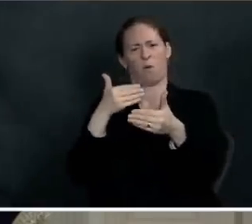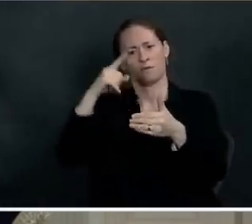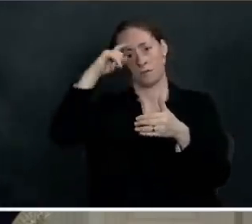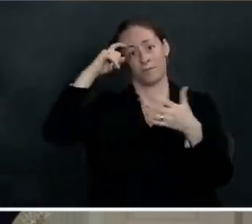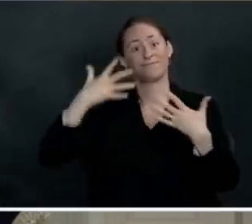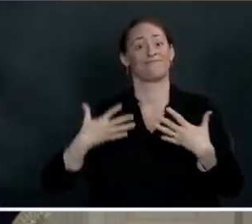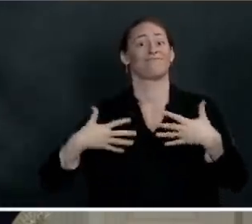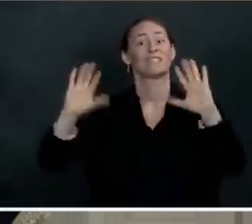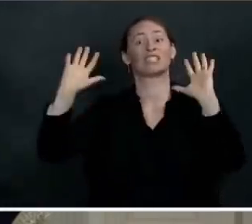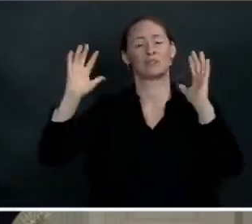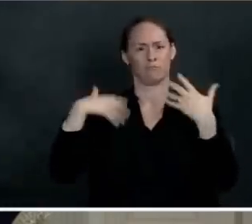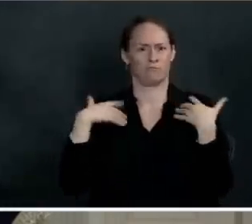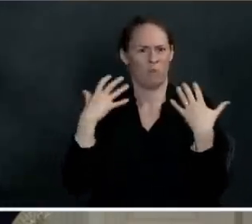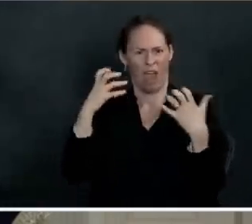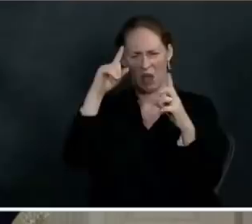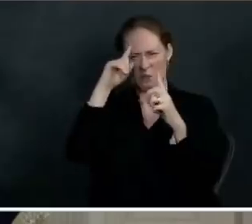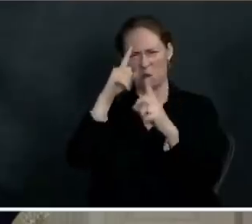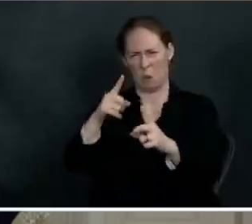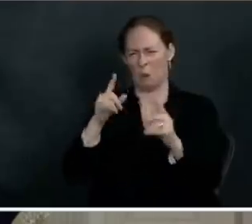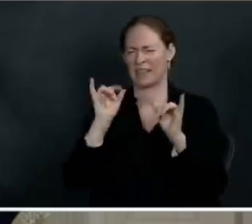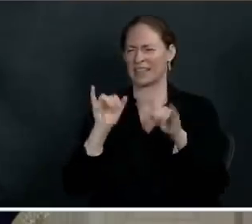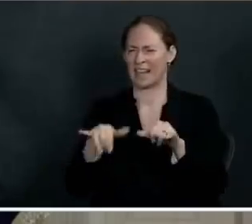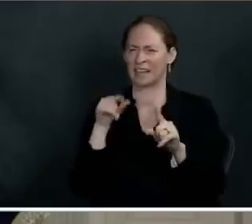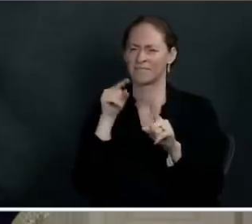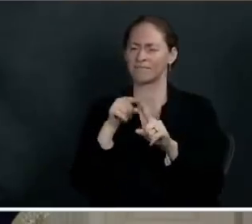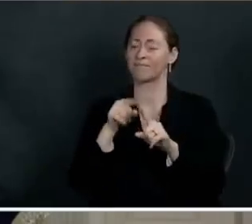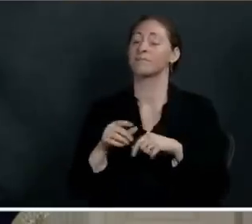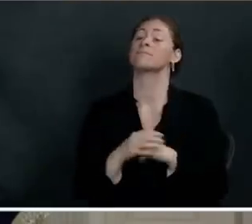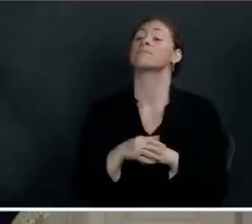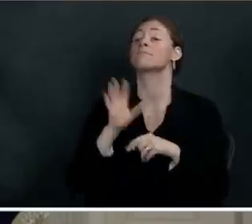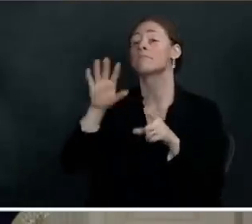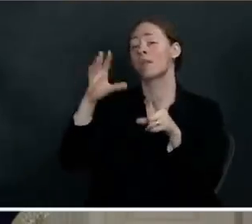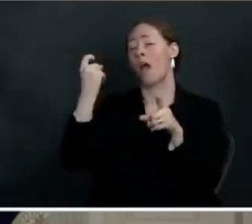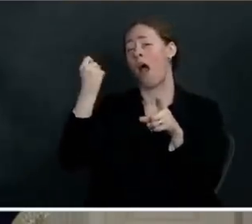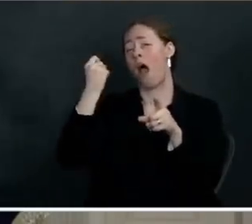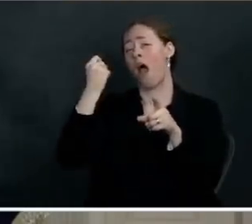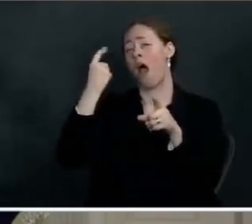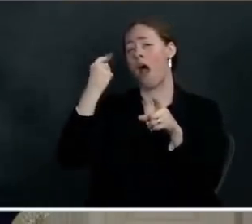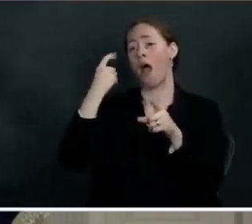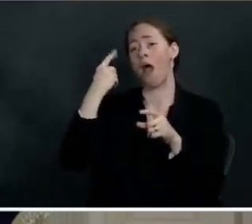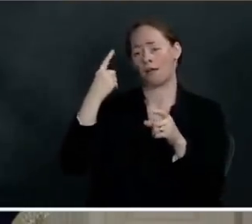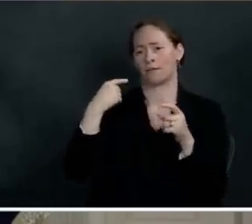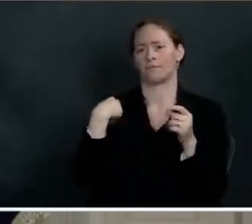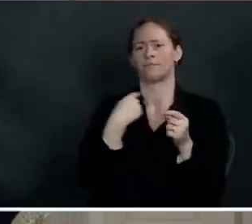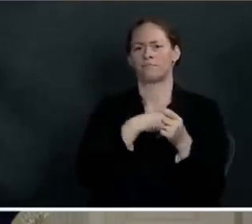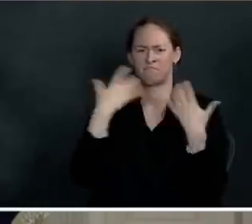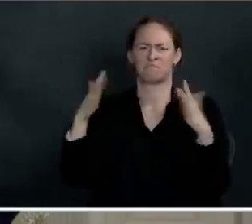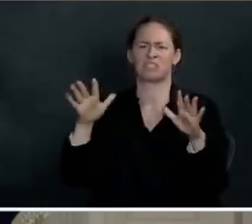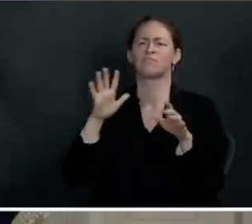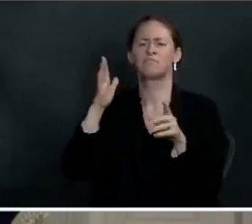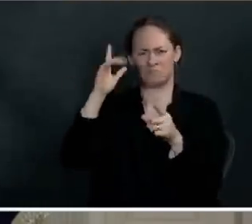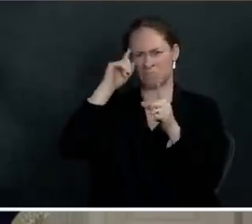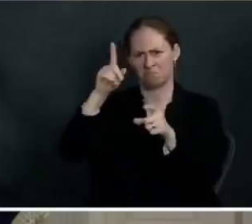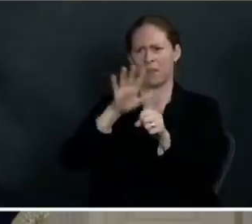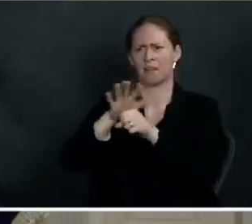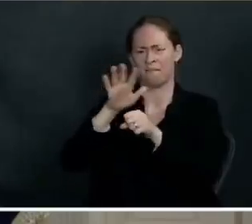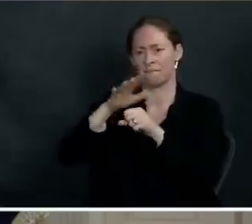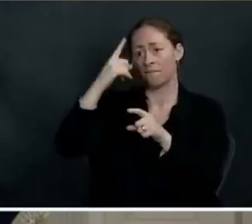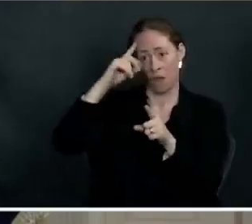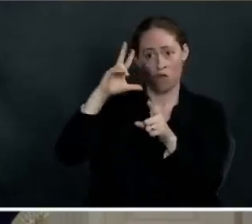to I want to repeat, it'll be enough to fully vaccinate 300 Americans to beat this pandemic, 300 million